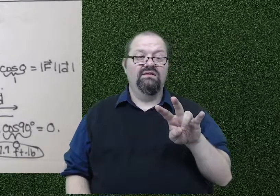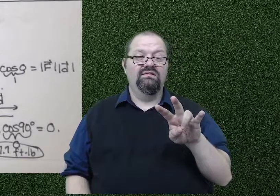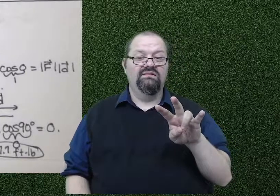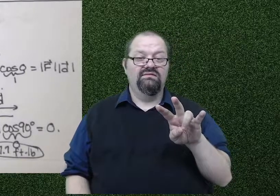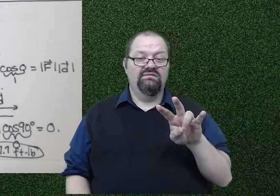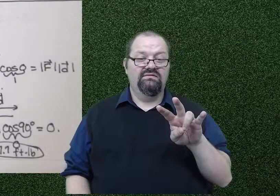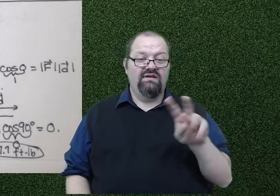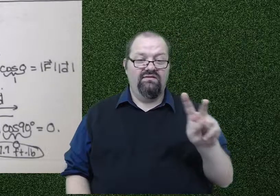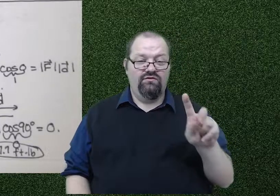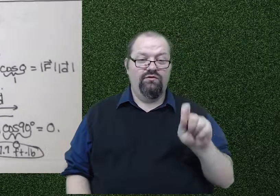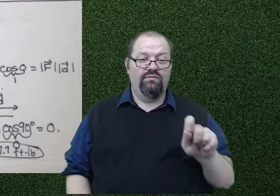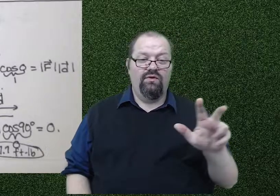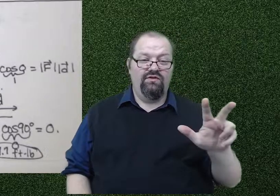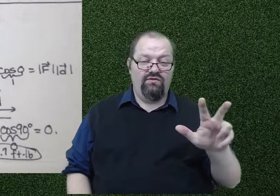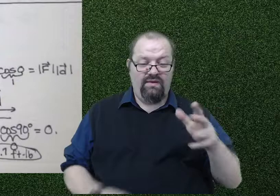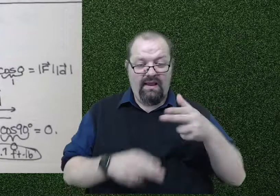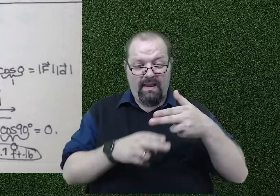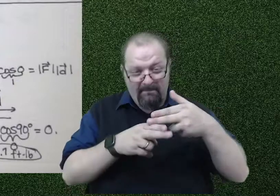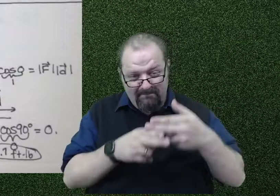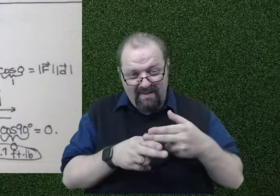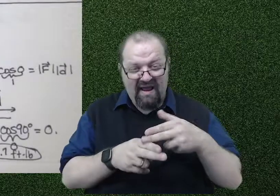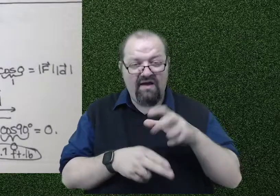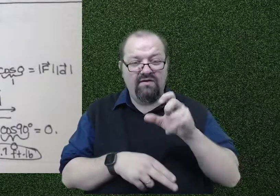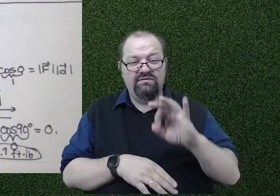£72.3 pounds, or